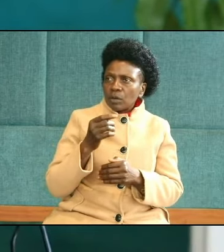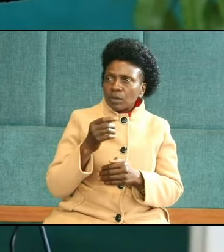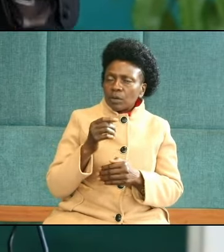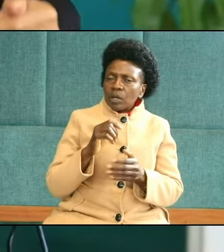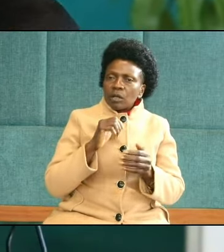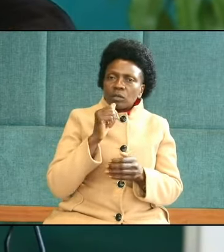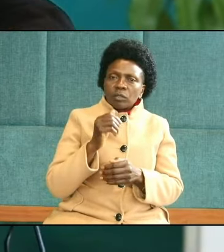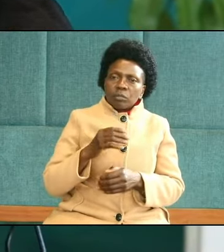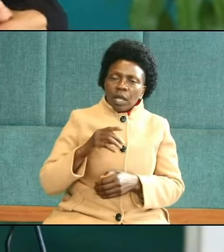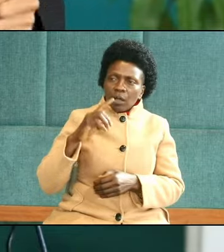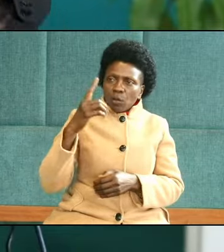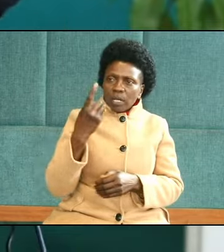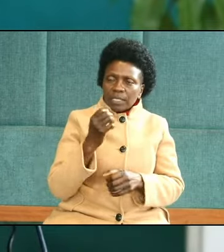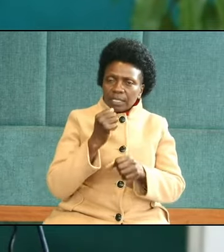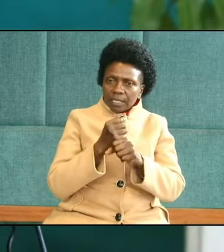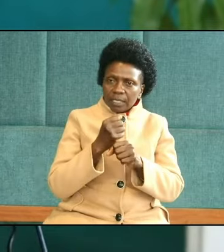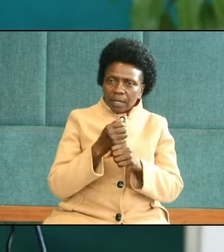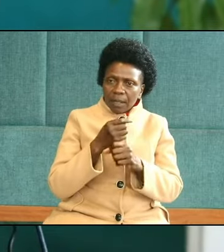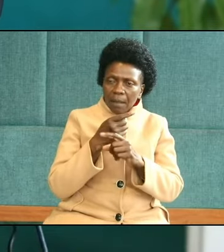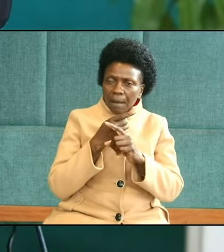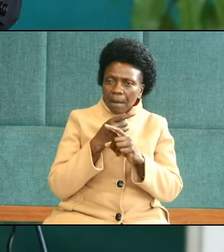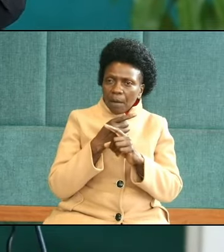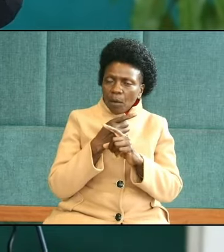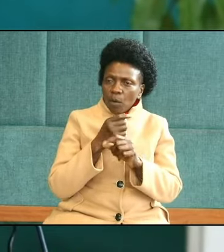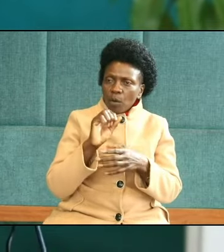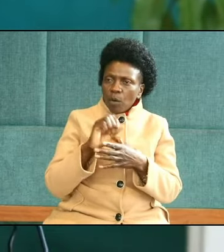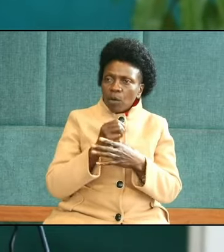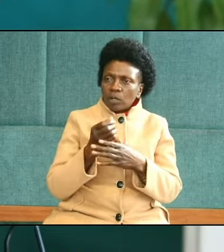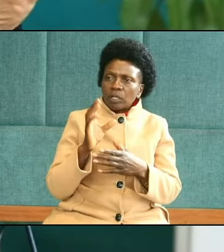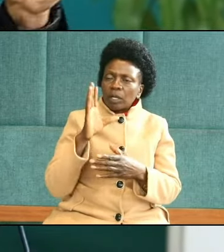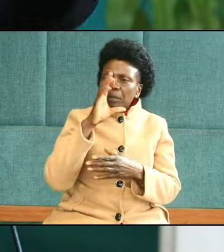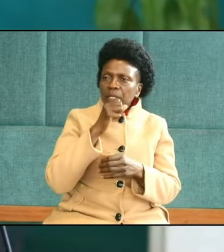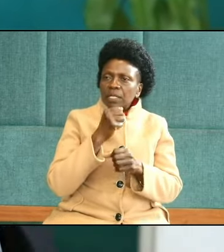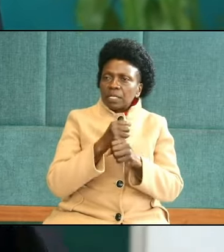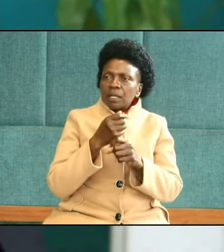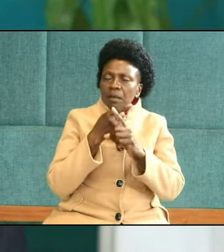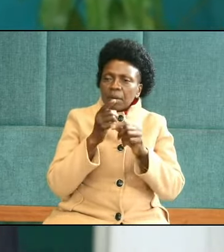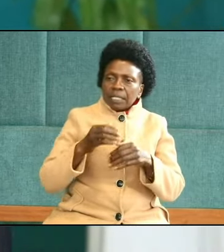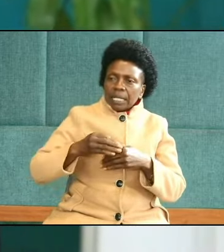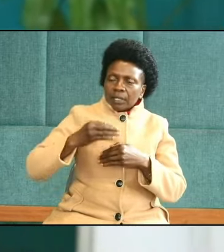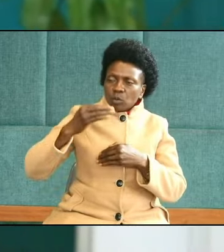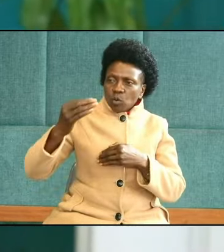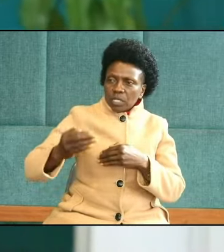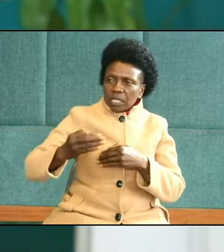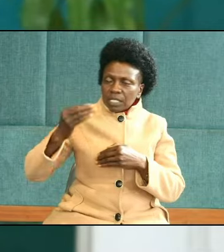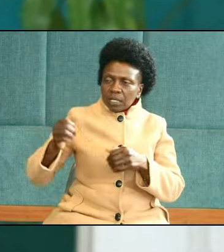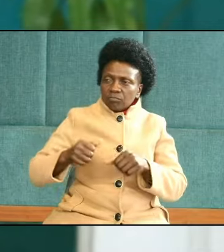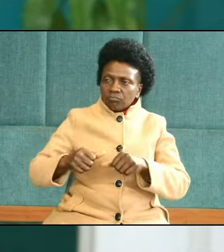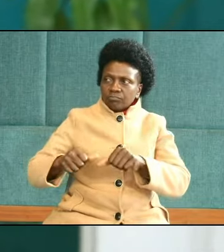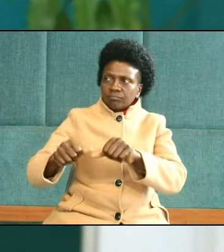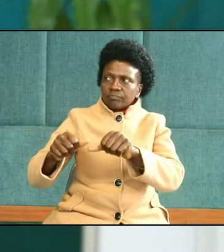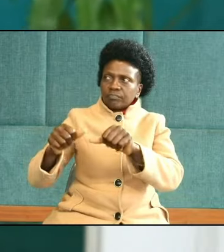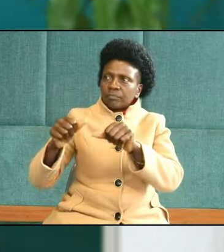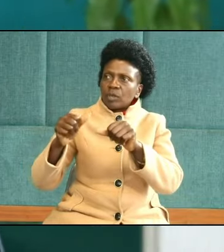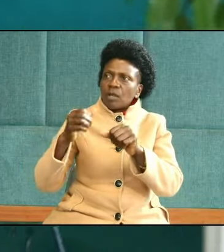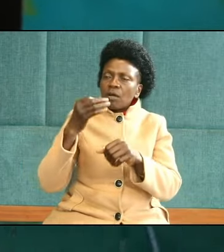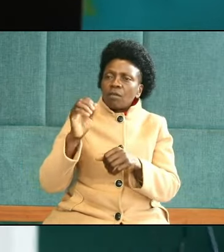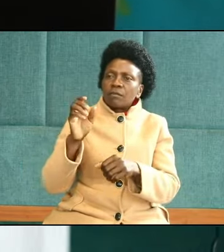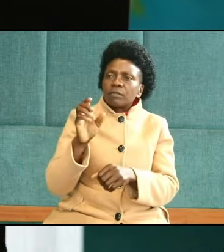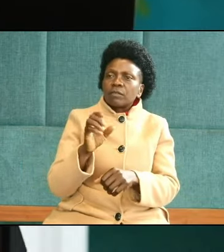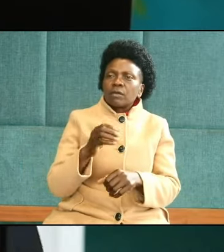by occasional deeds and occasional misdeeds, but by the tendency. Are you following now? The tendency of